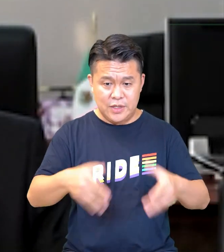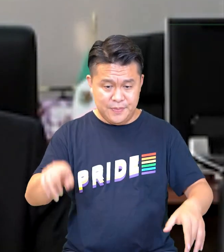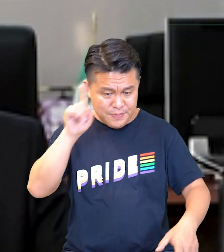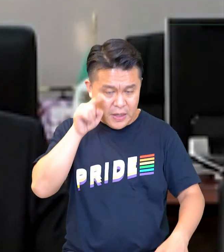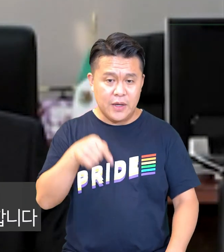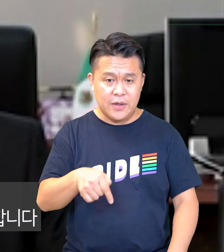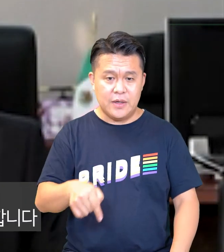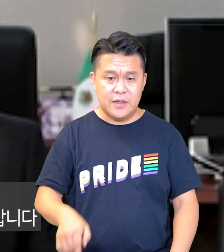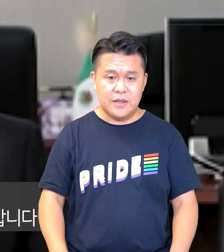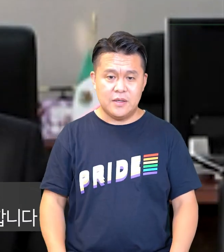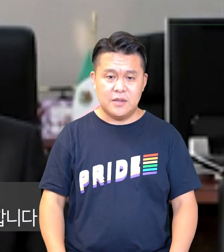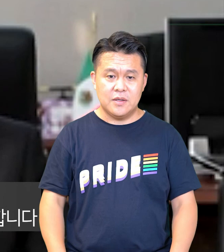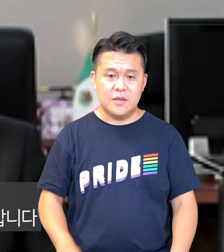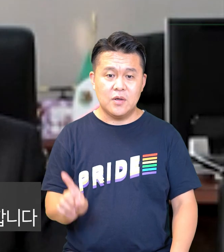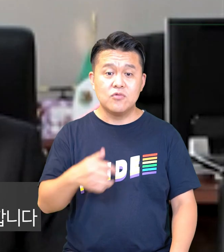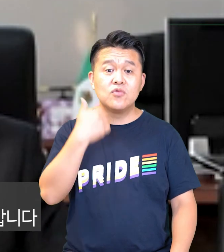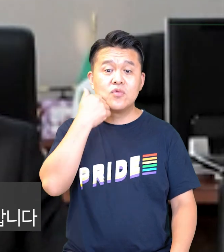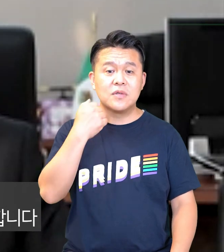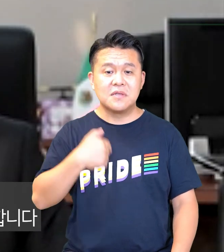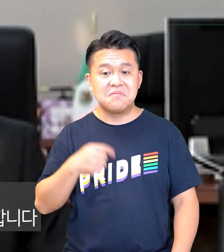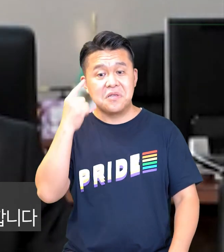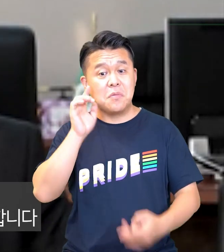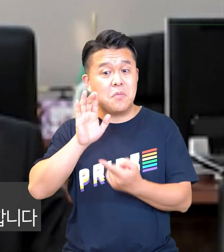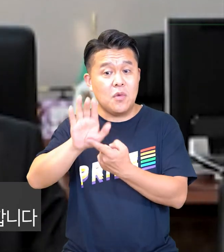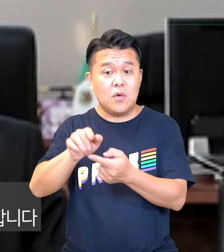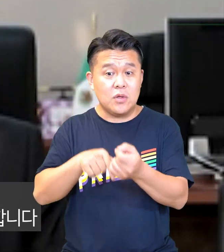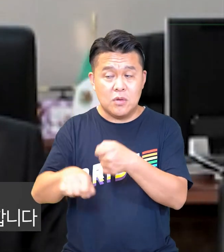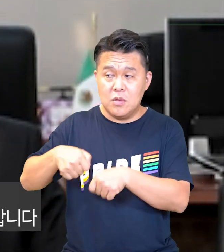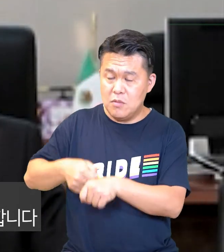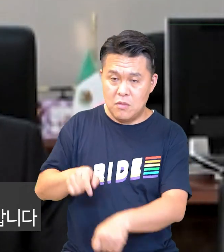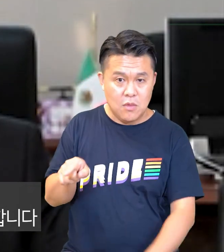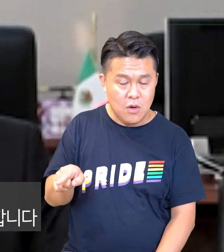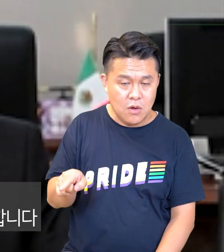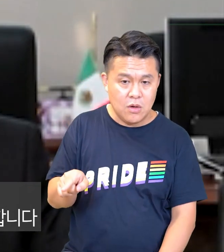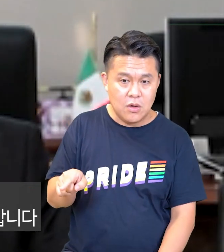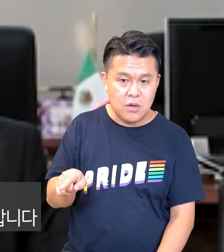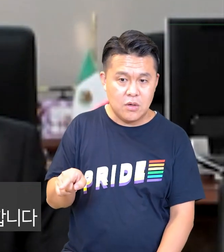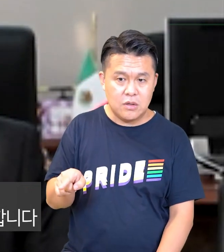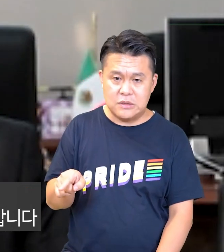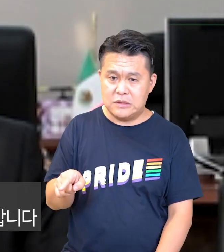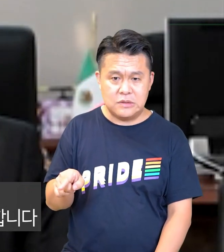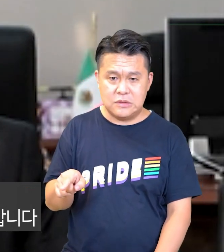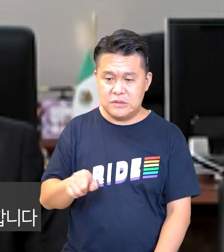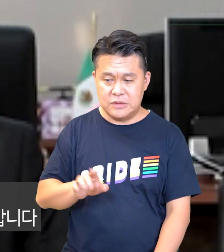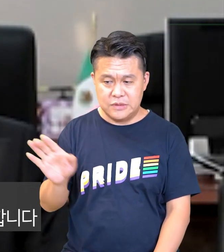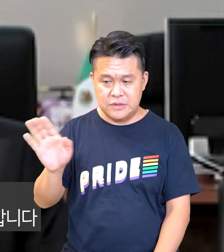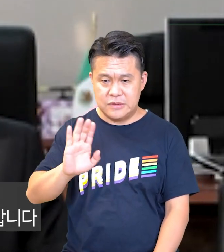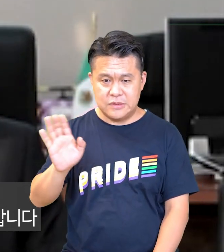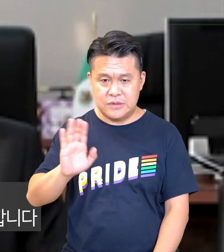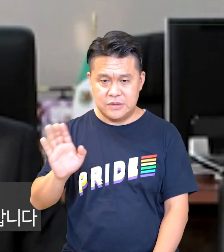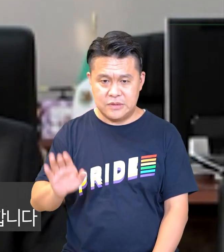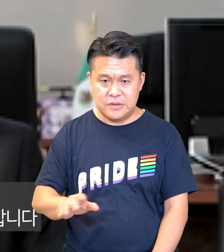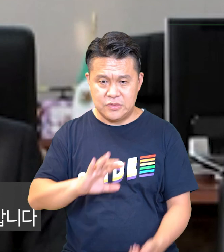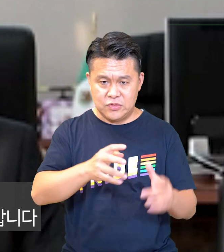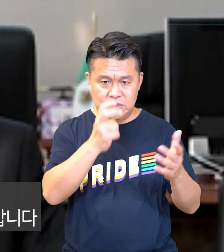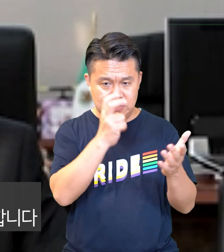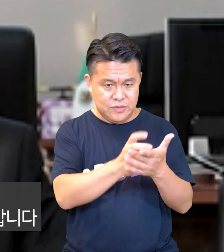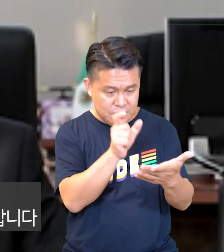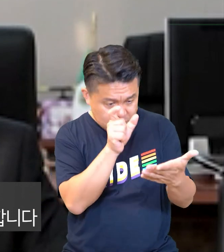full democracy. It is not possible to punish the manifestation